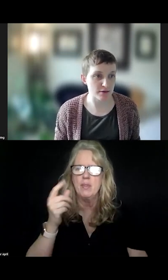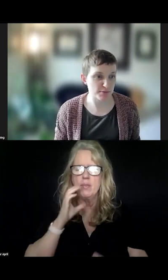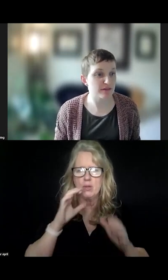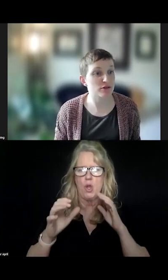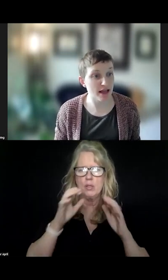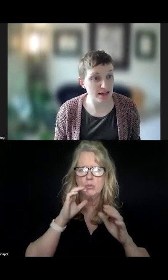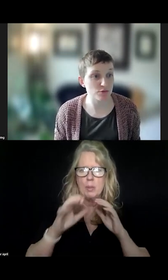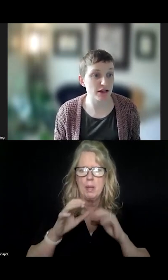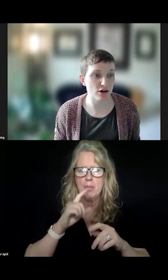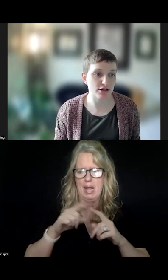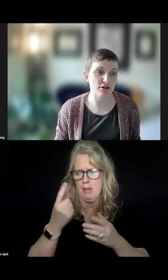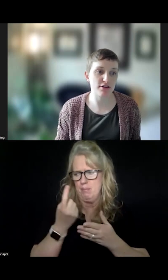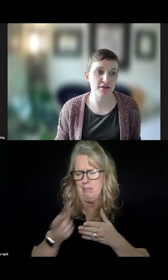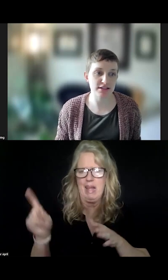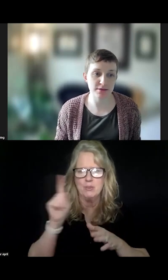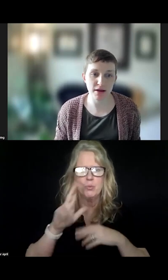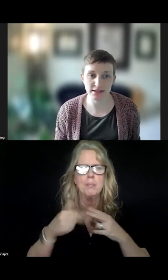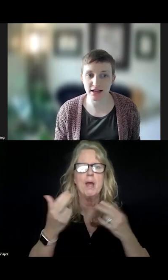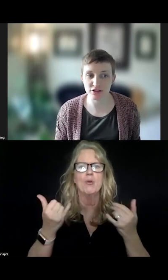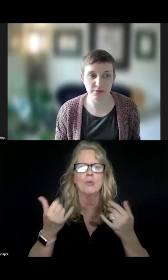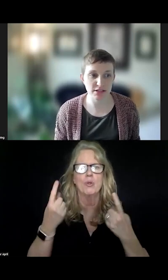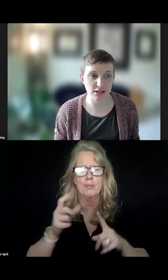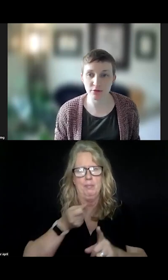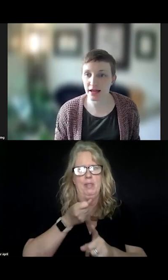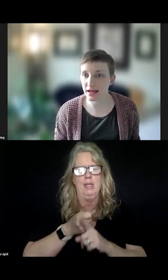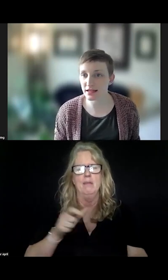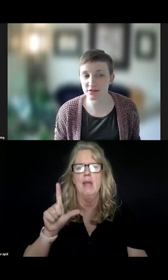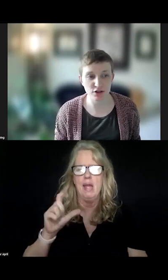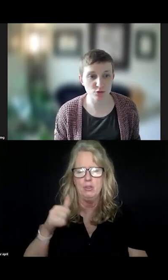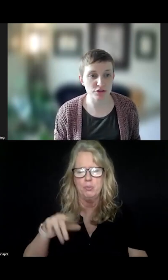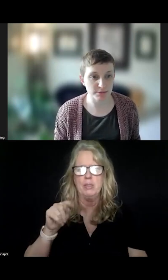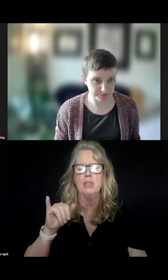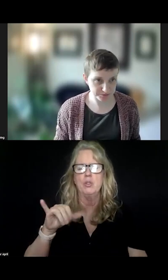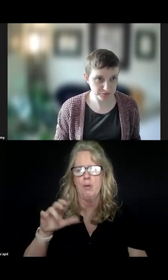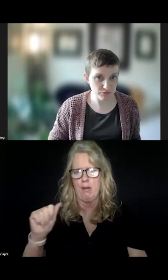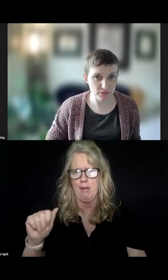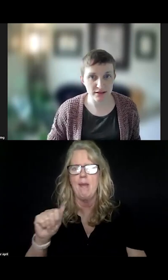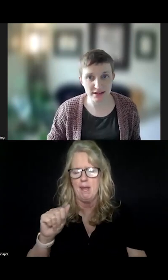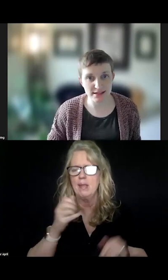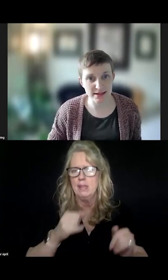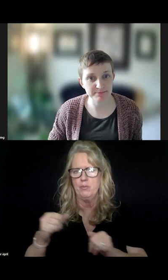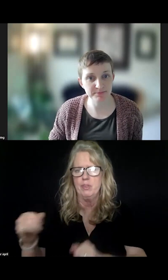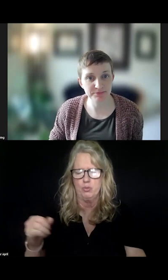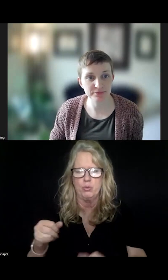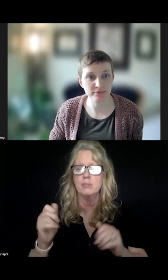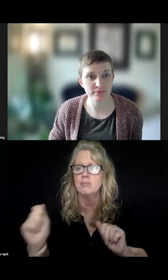I believe it was last week, on current events impacting LGBTQIA individuals. Next